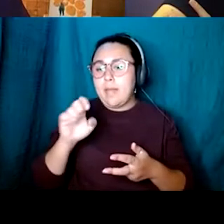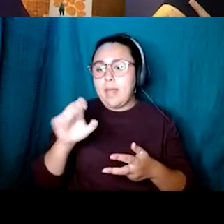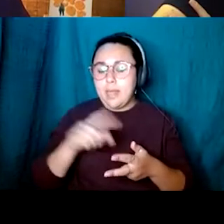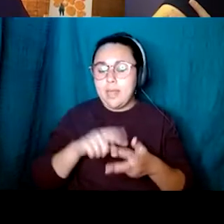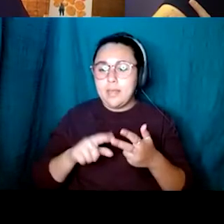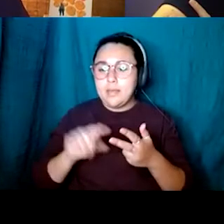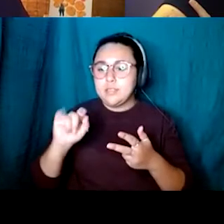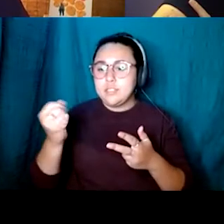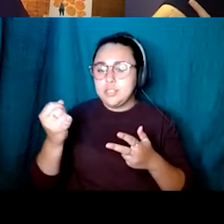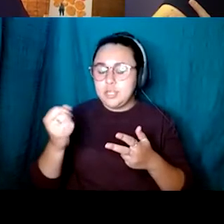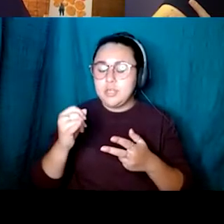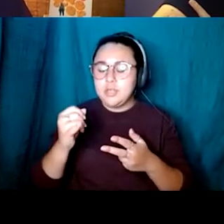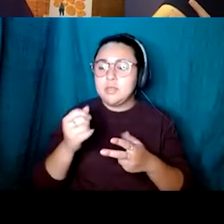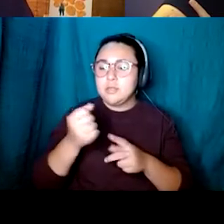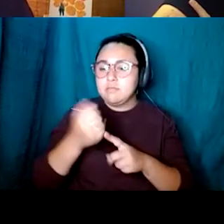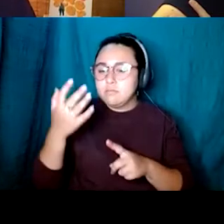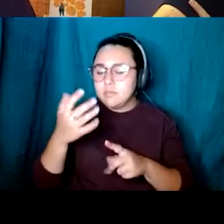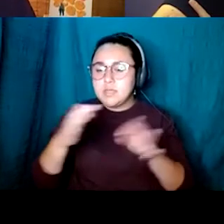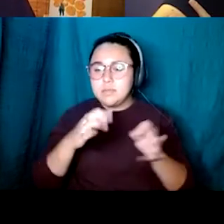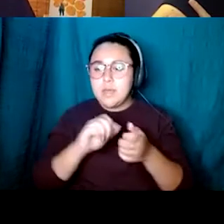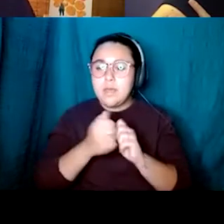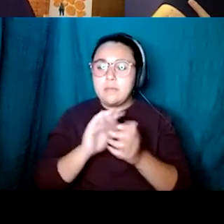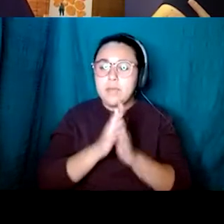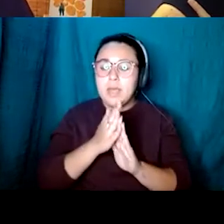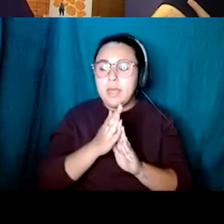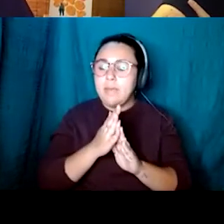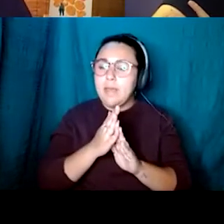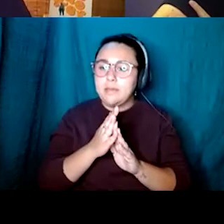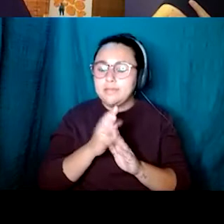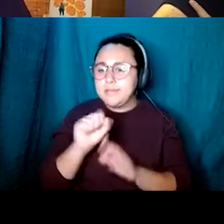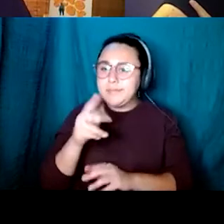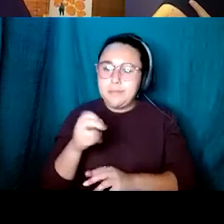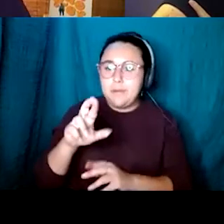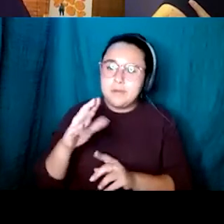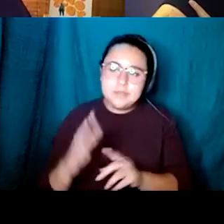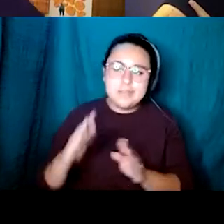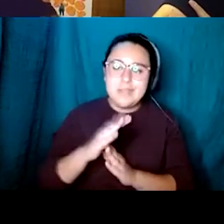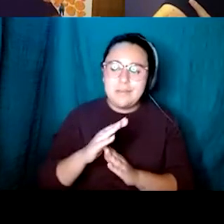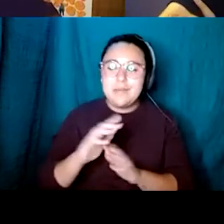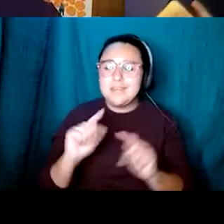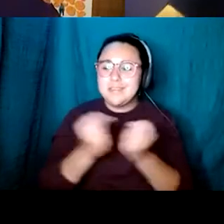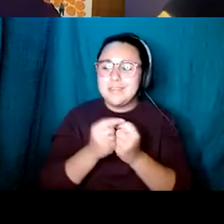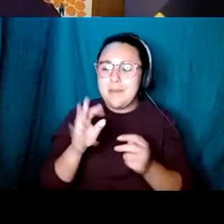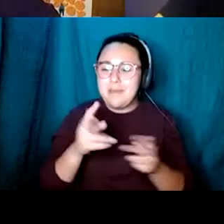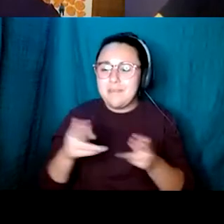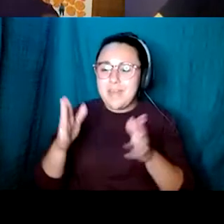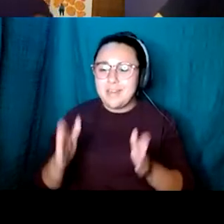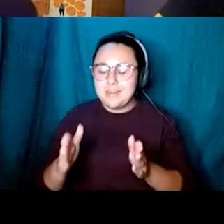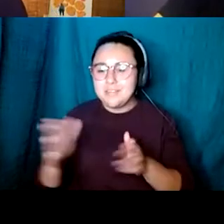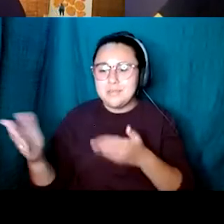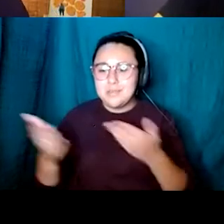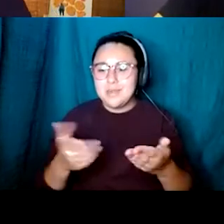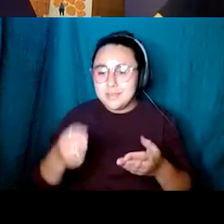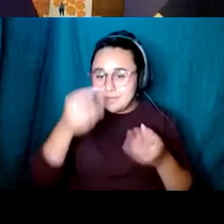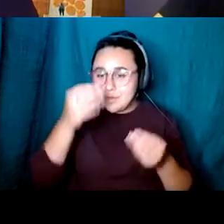about how they came to be this super team of editors bringing us this incredible anthology. Who would like to